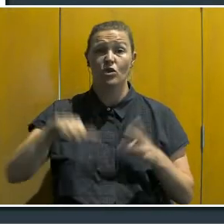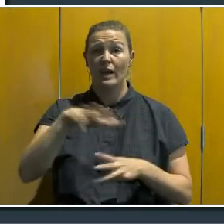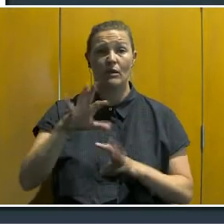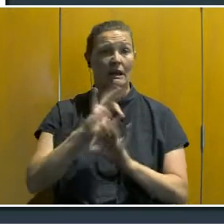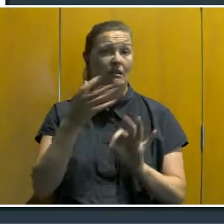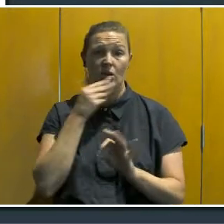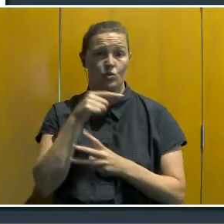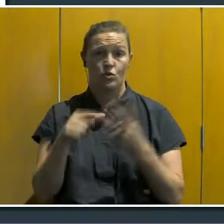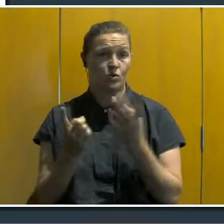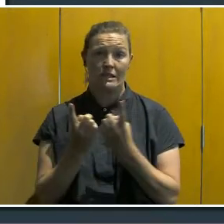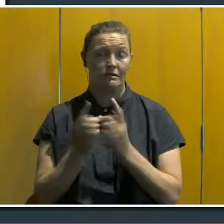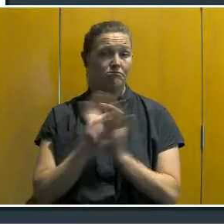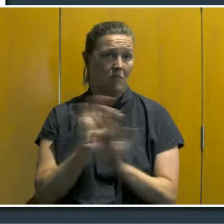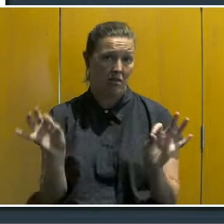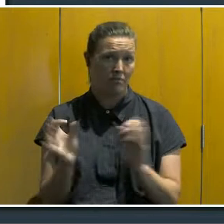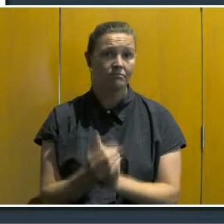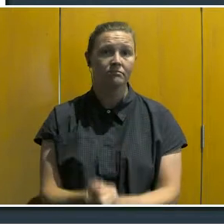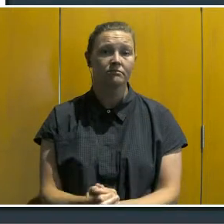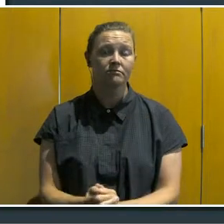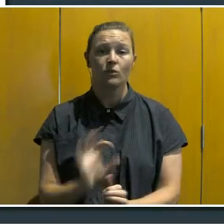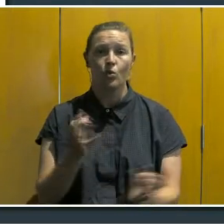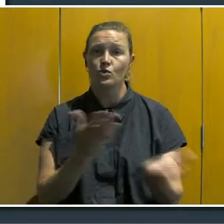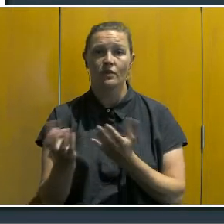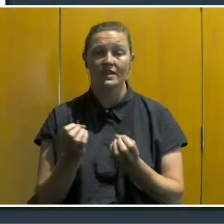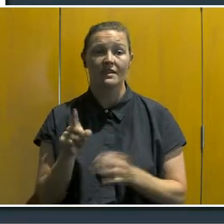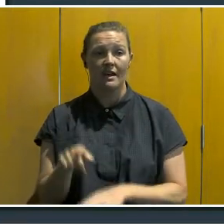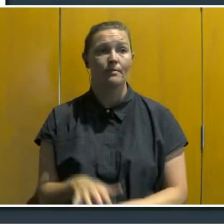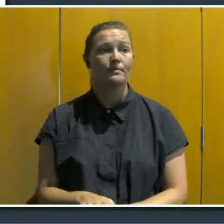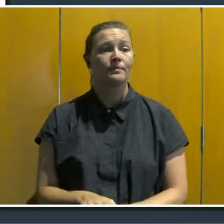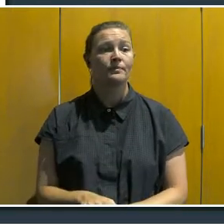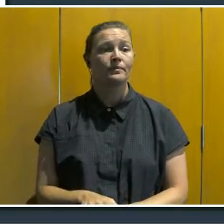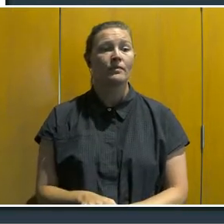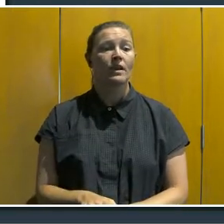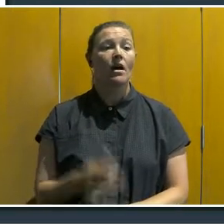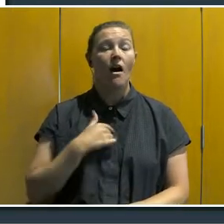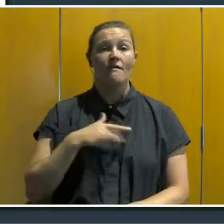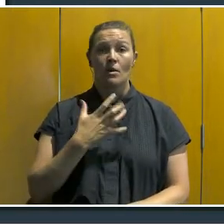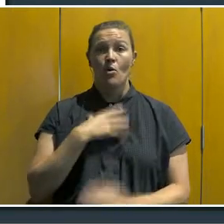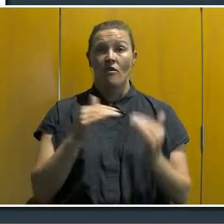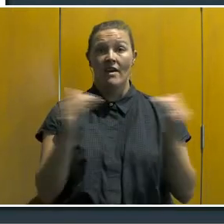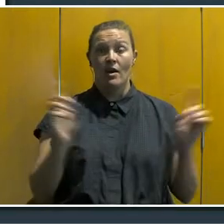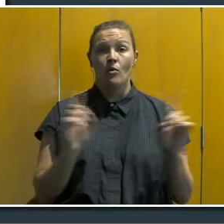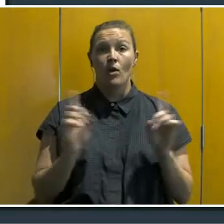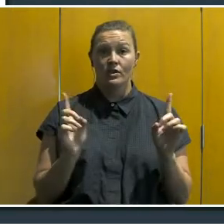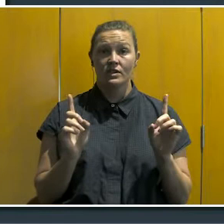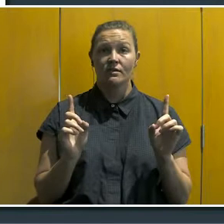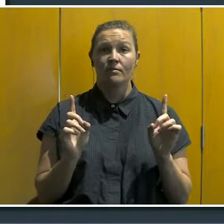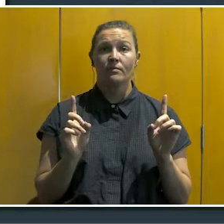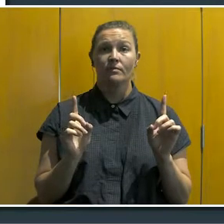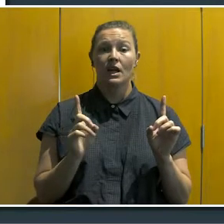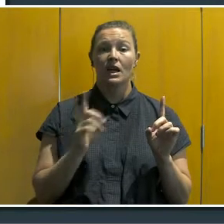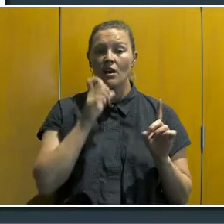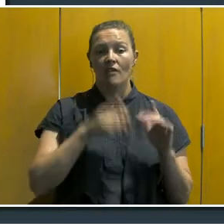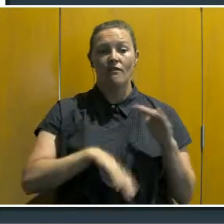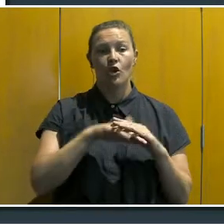of. It seems a far more fairer representation in a fully absorption